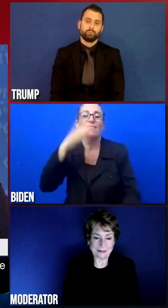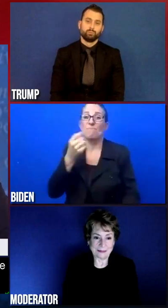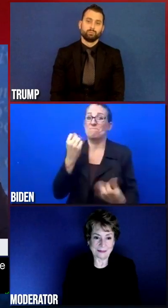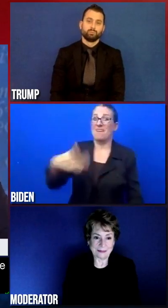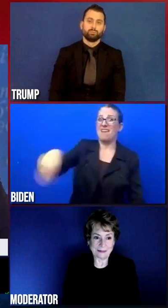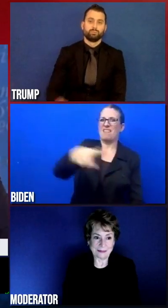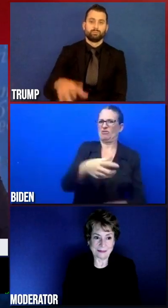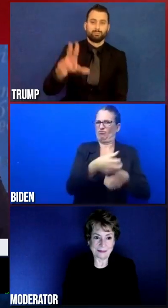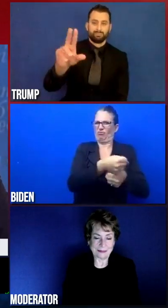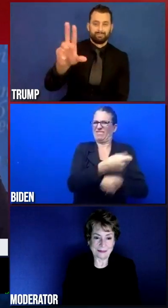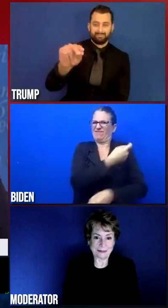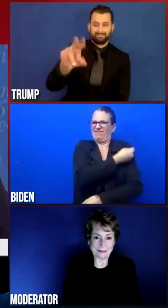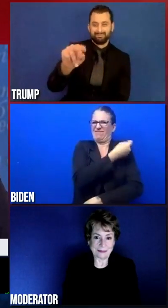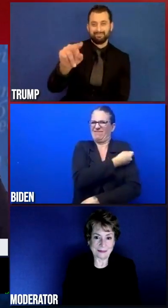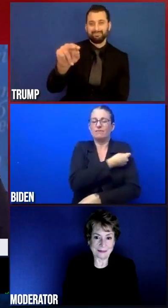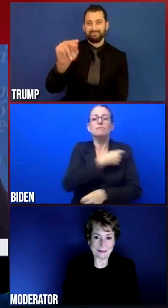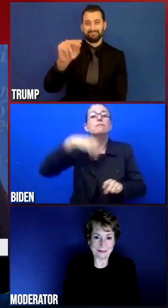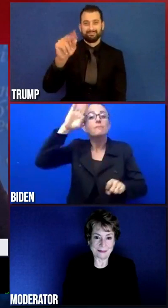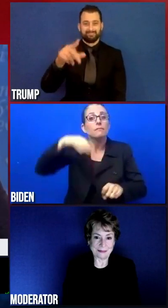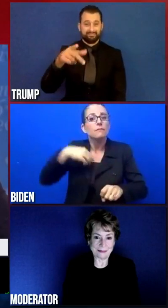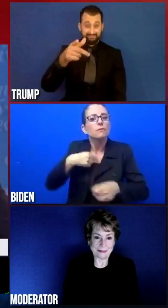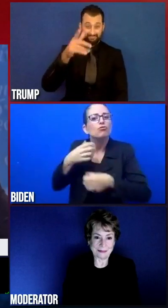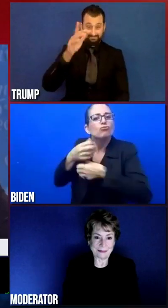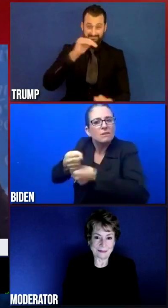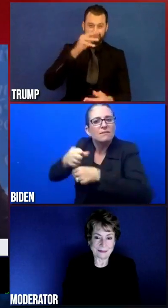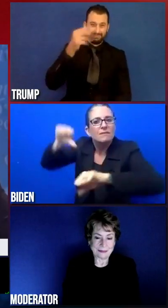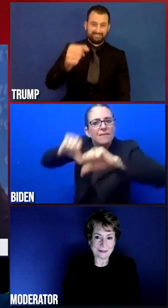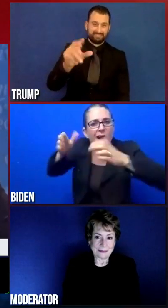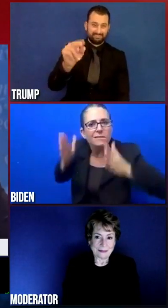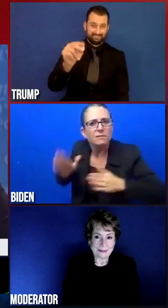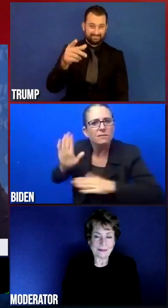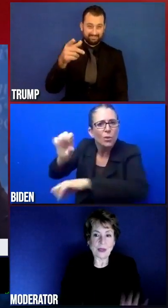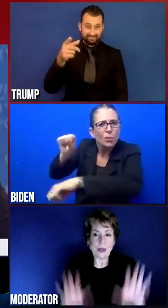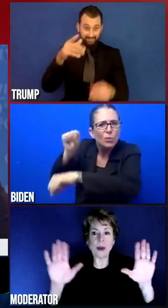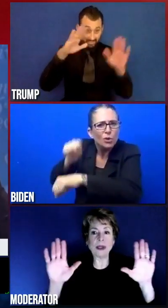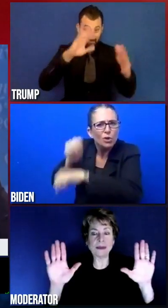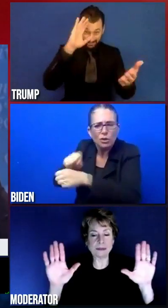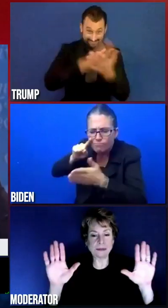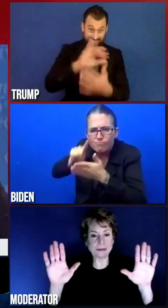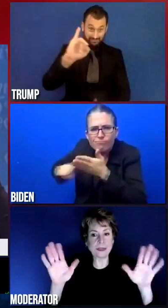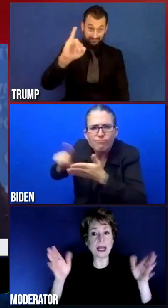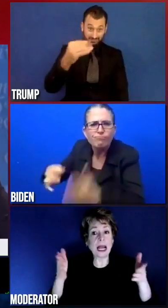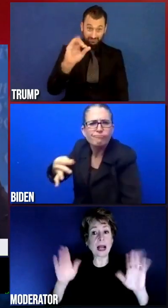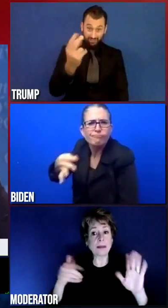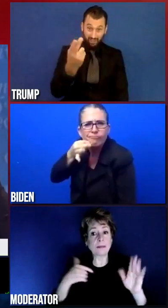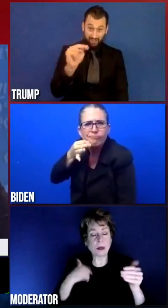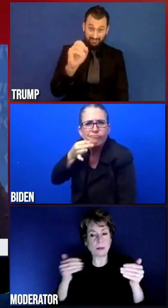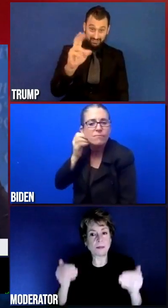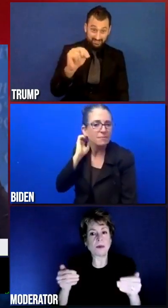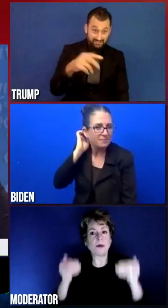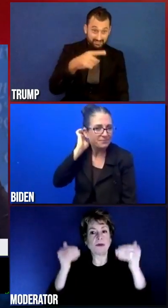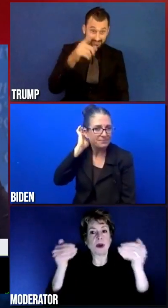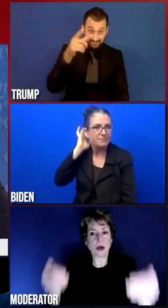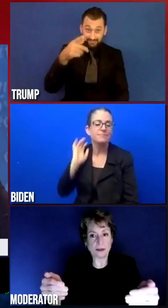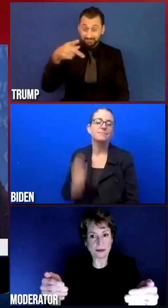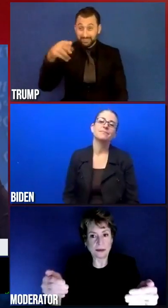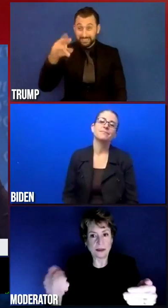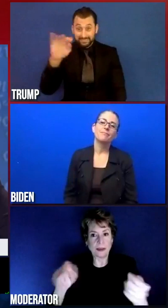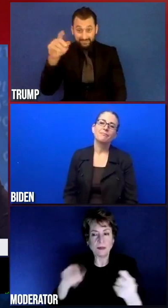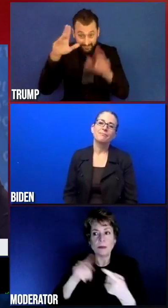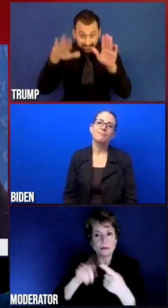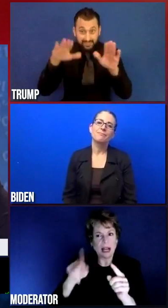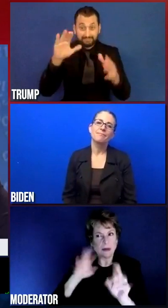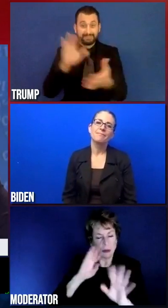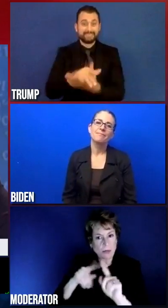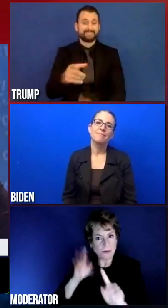Pfizer? Okay, by the way, gentlemen, let me move on to questions about the future, because you both have touched on two of